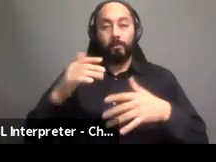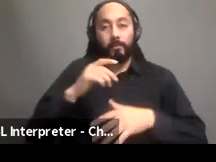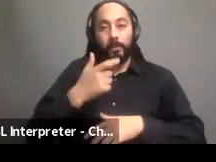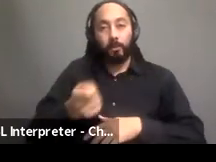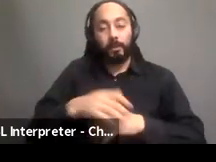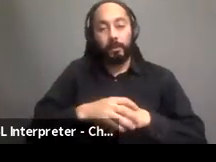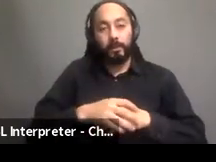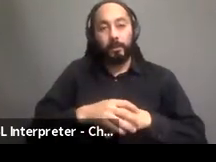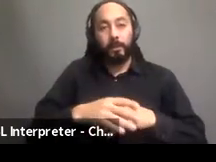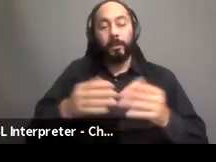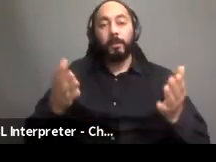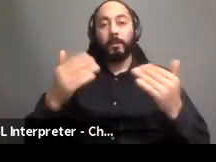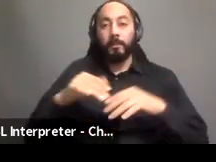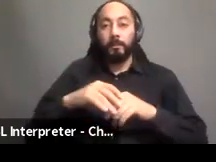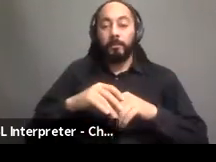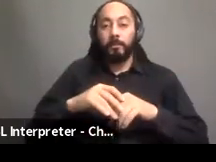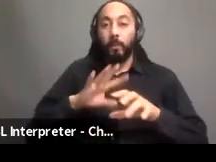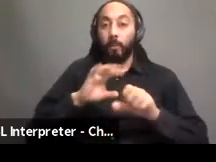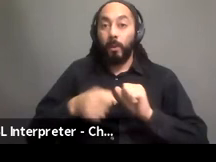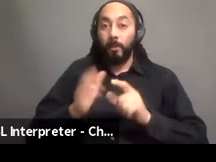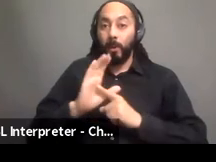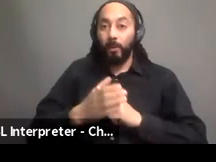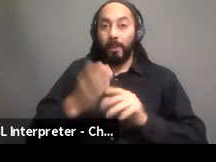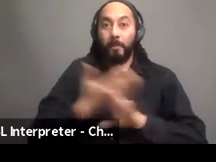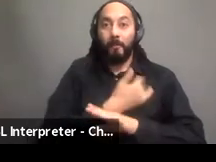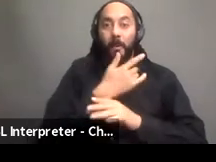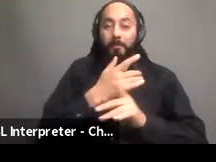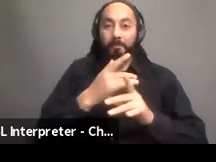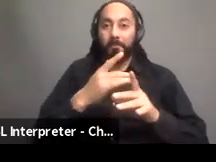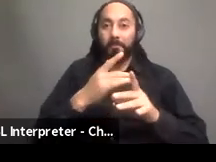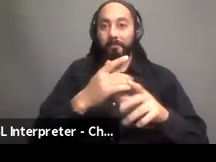Rape culture, oh, okay, it's not censoring that anymore, that's good.